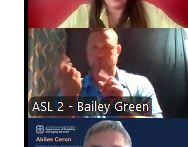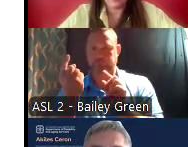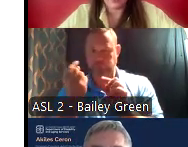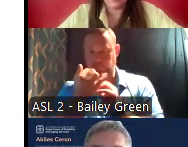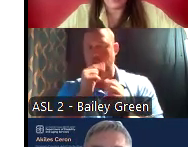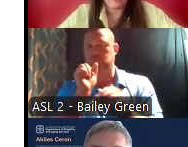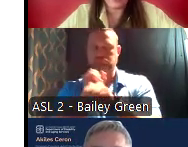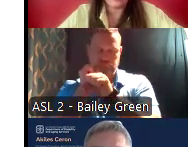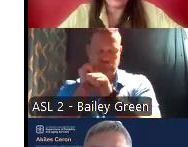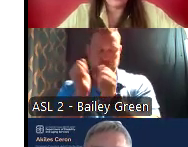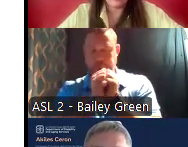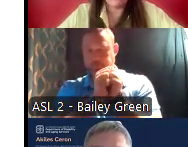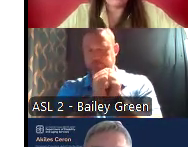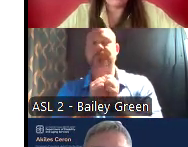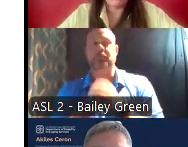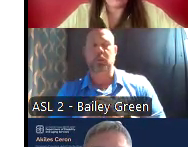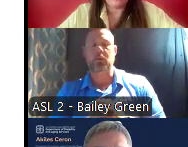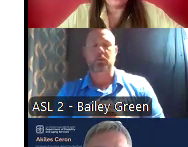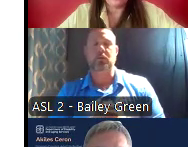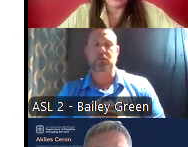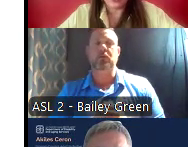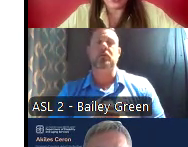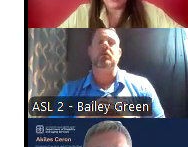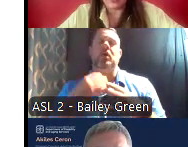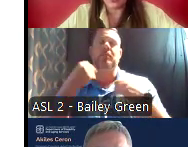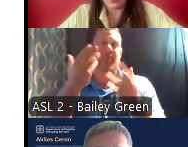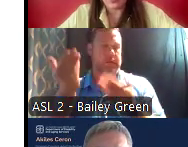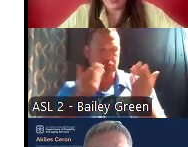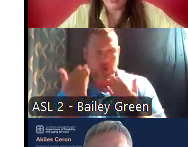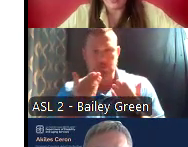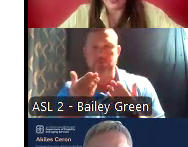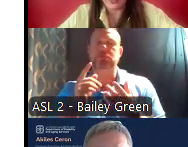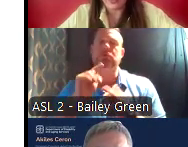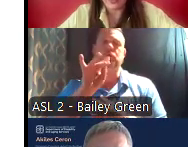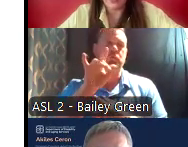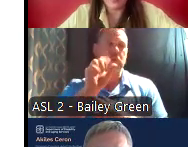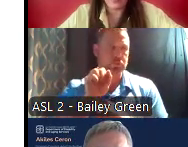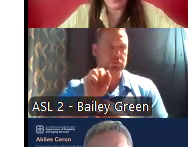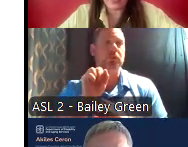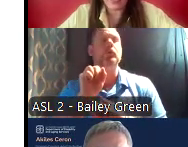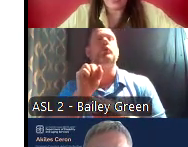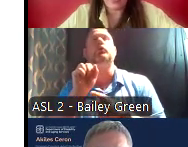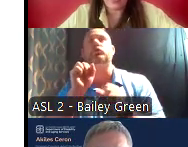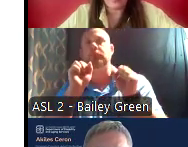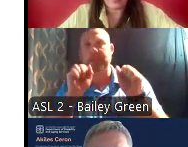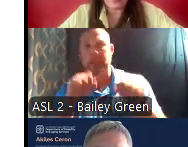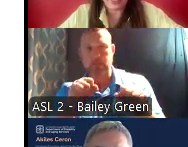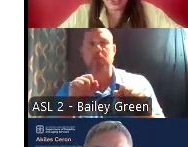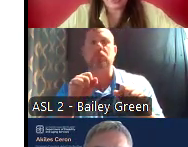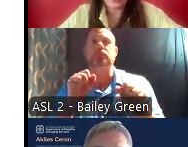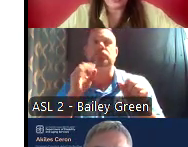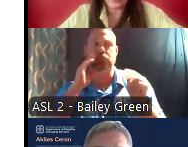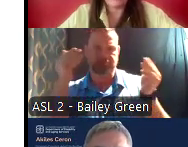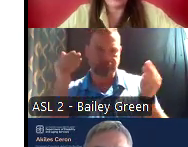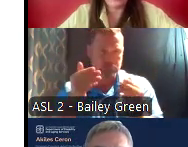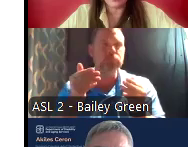really working with all of us, providing the introduction of the tool to help us really hone in on the